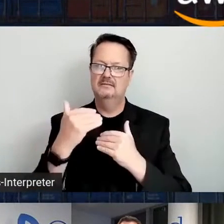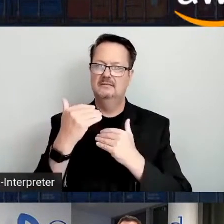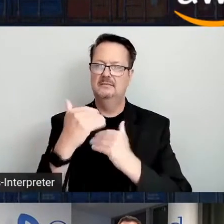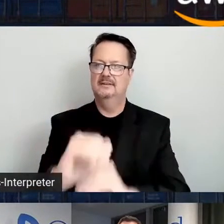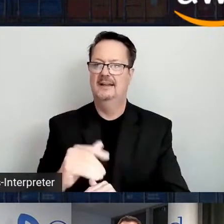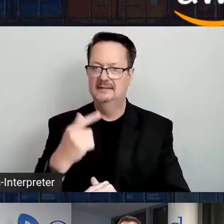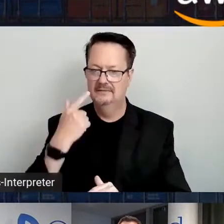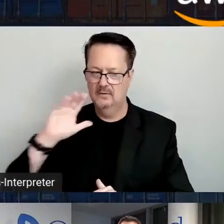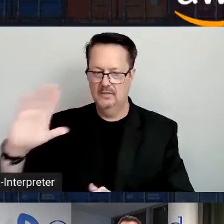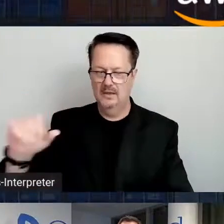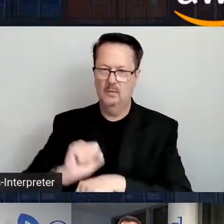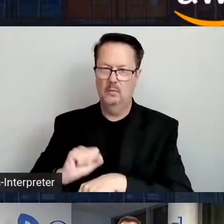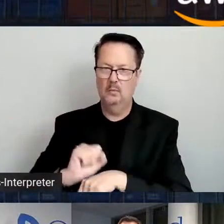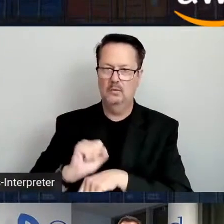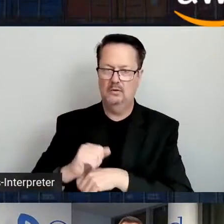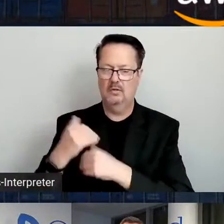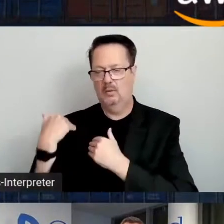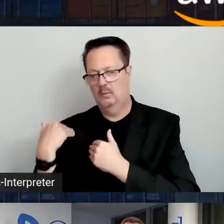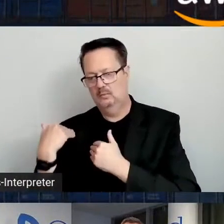workloads?